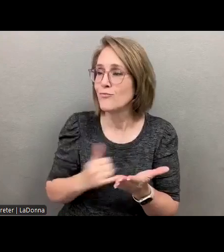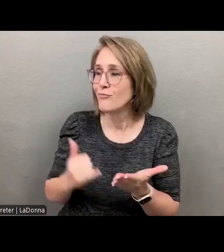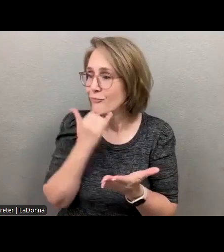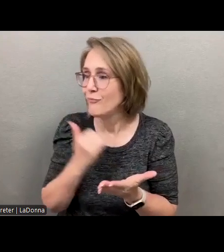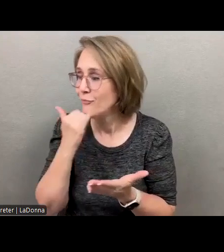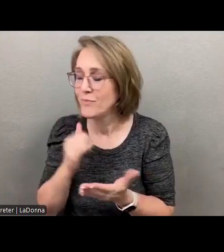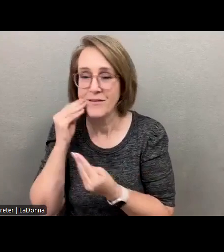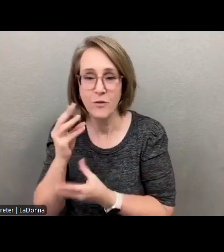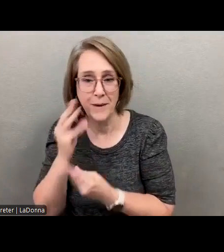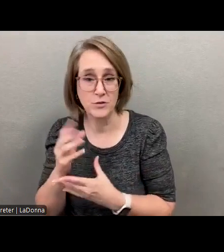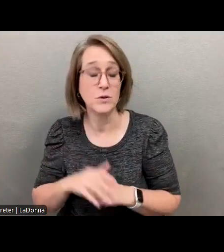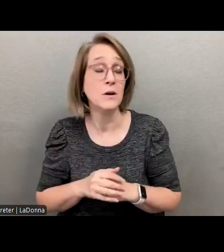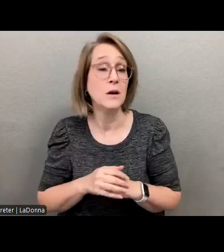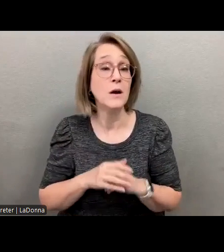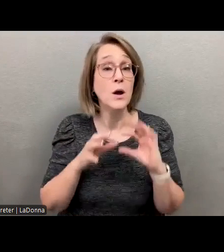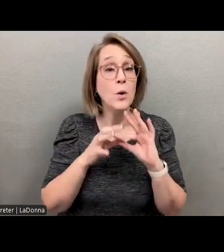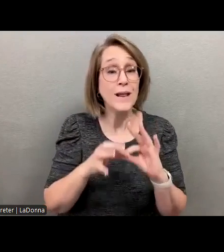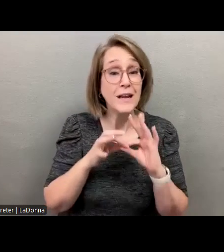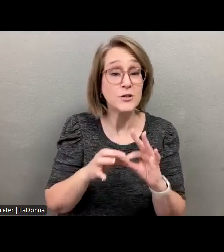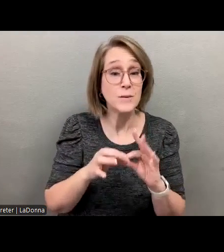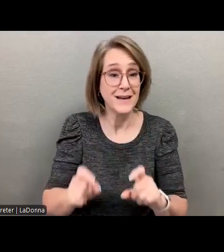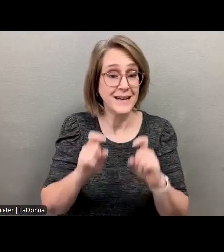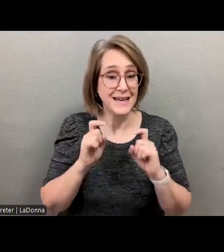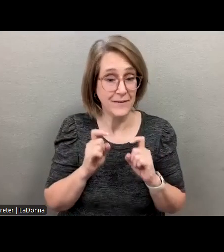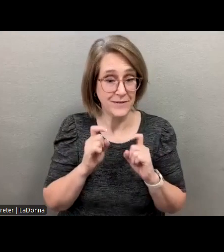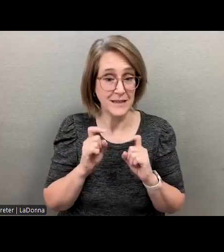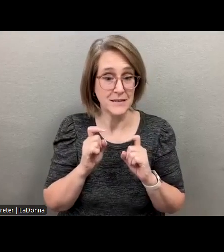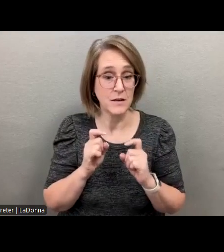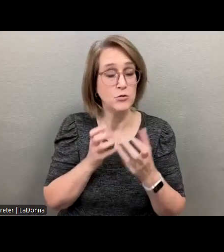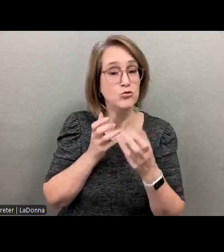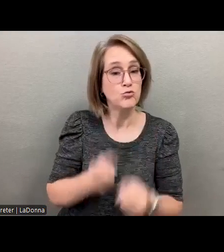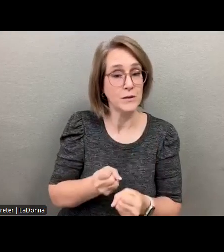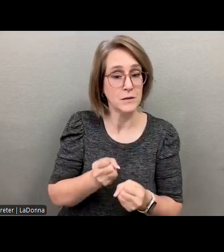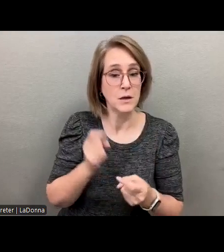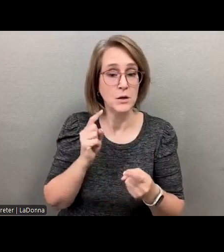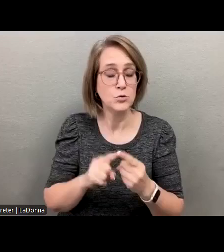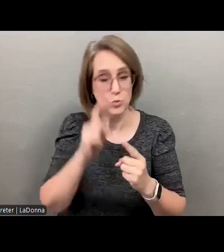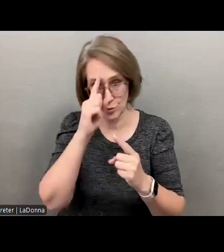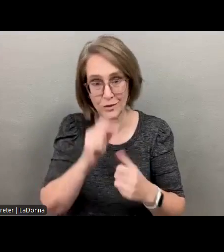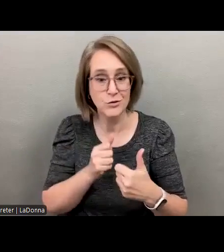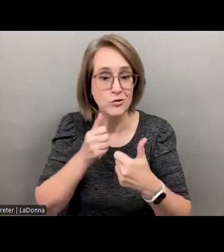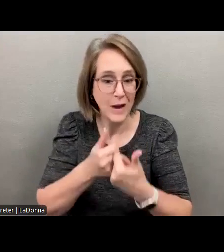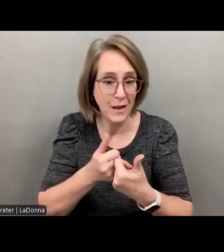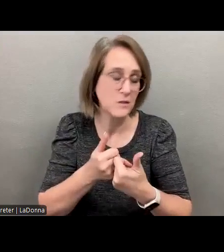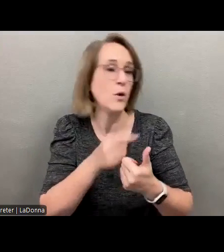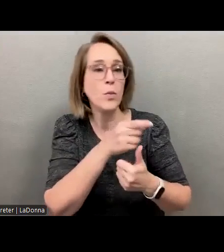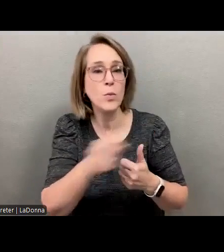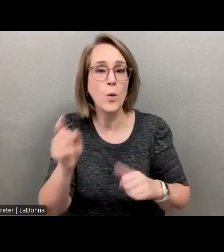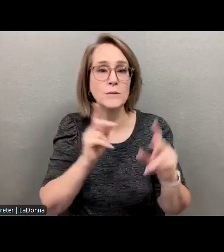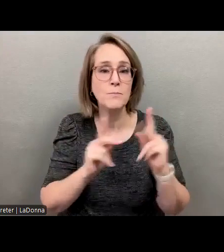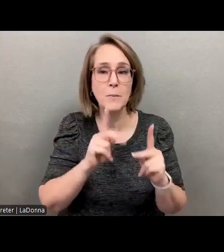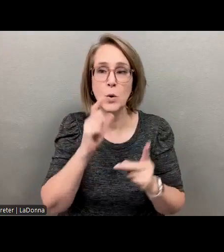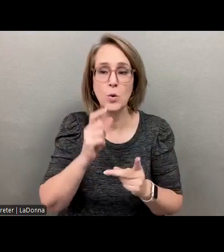sources. Relationship grants us the credibility to challenge communities, to fight for the historically marginalized,